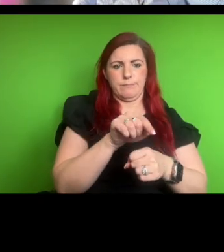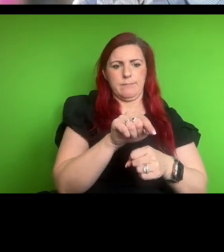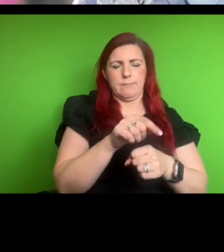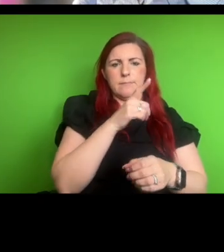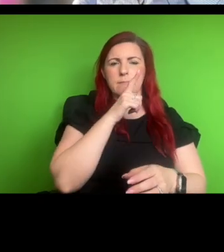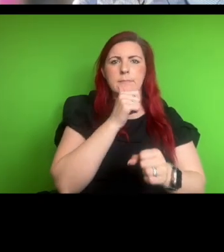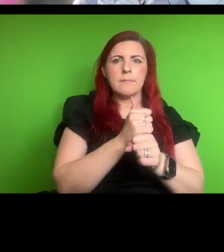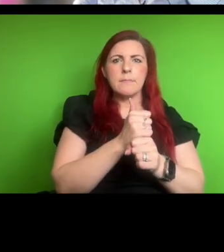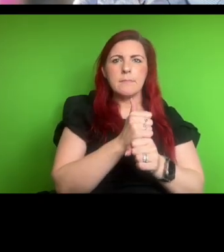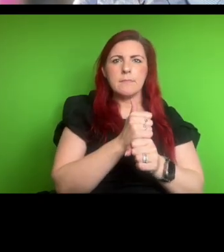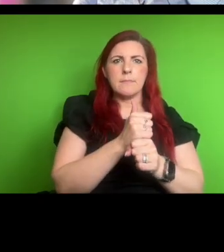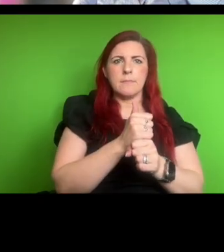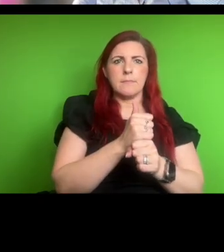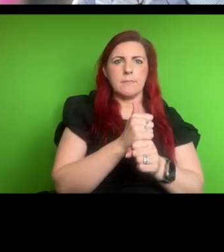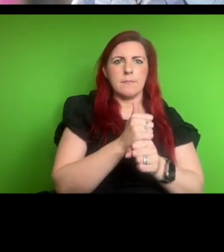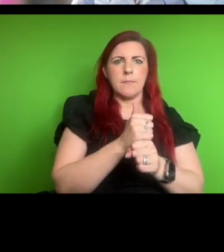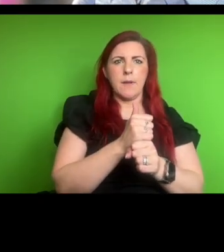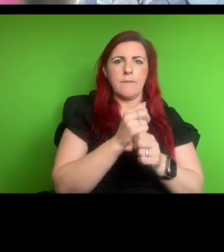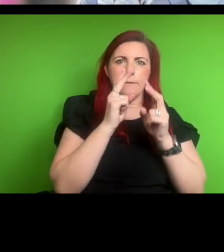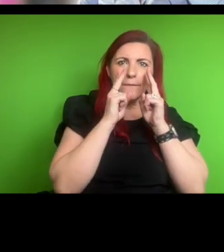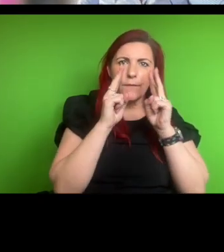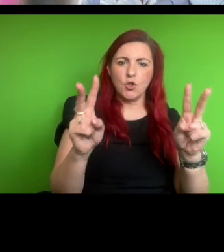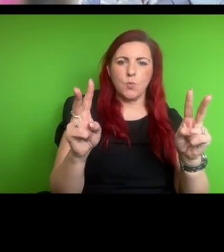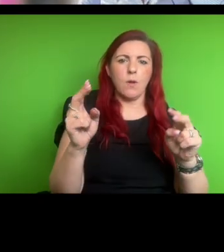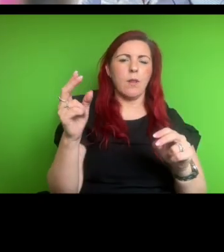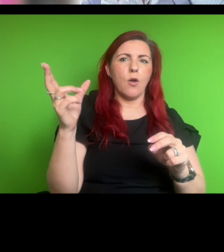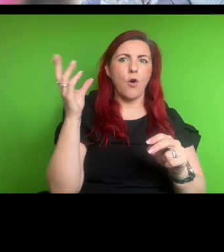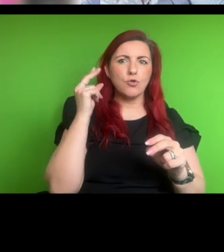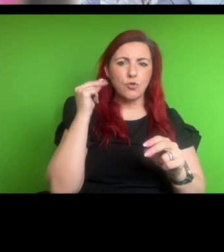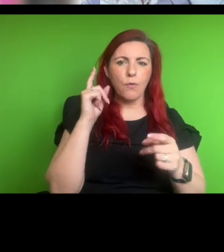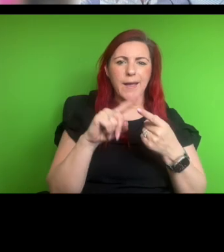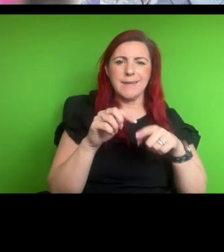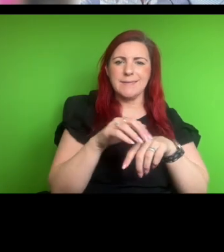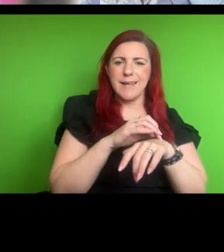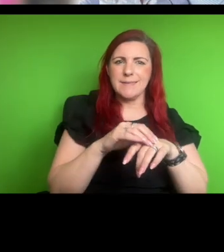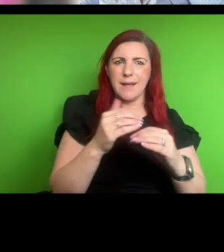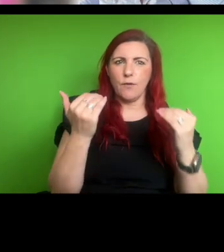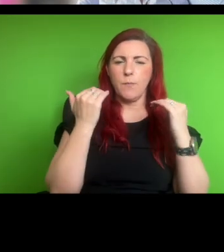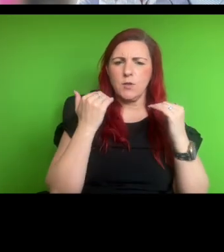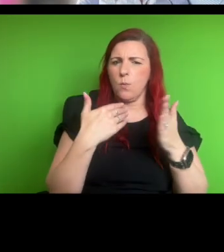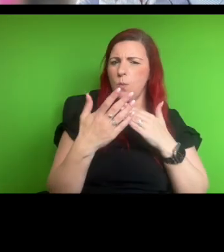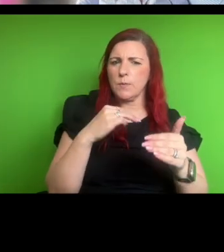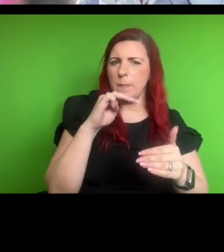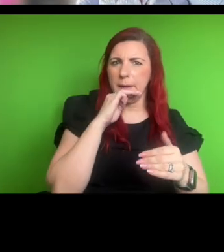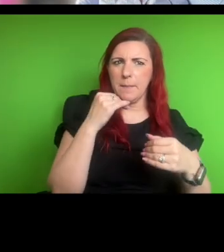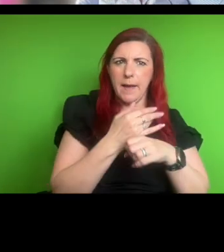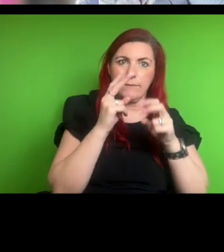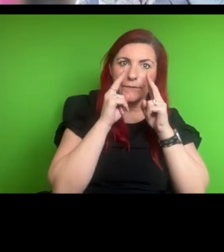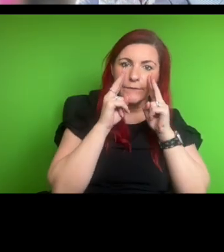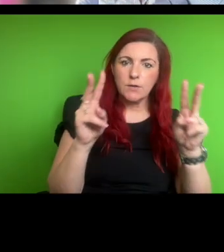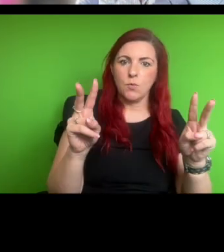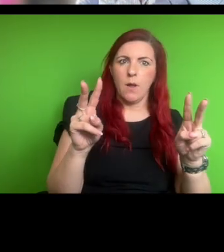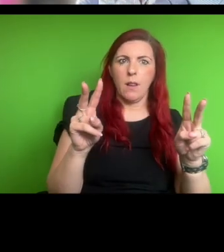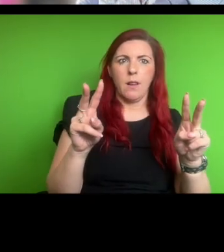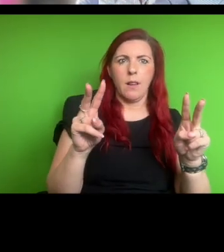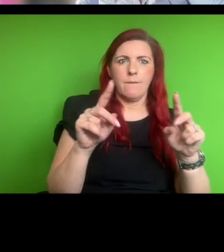visual, auditory and tactile form. So what do we mean by visual forms? Visual forms, we mean